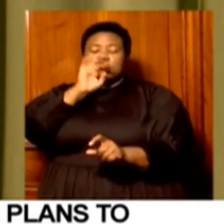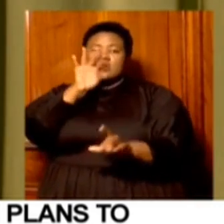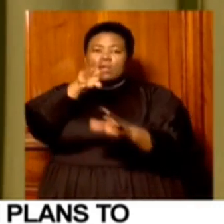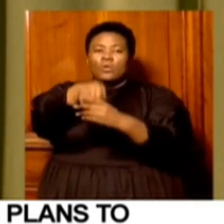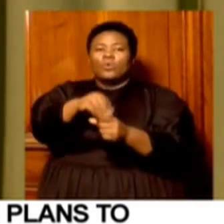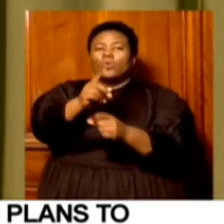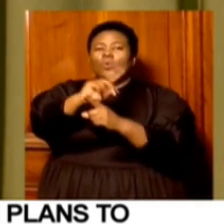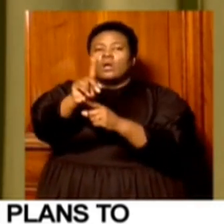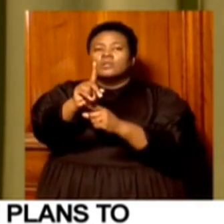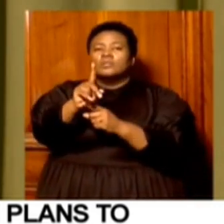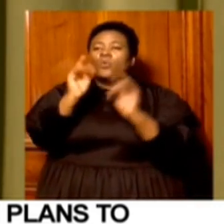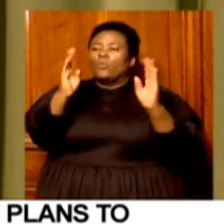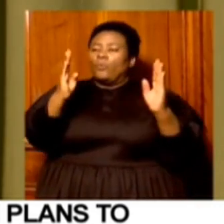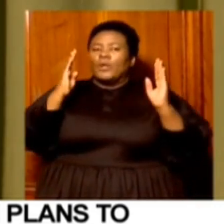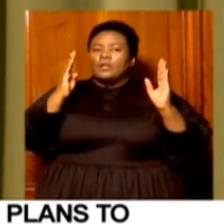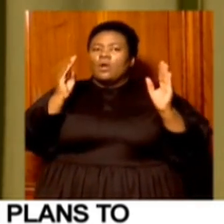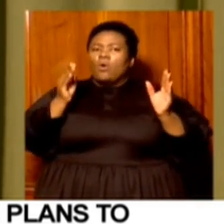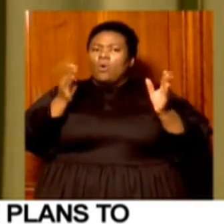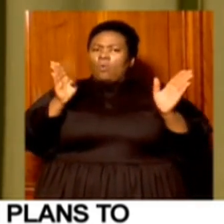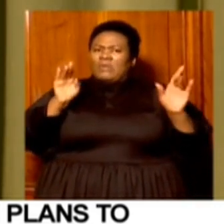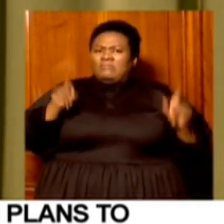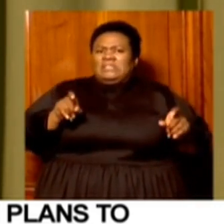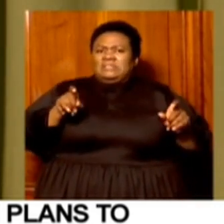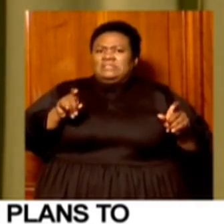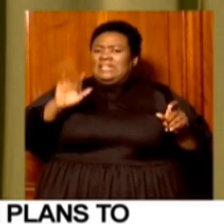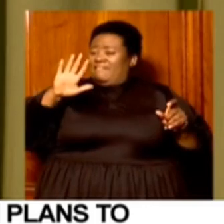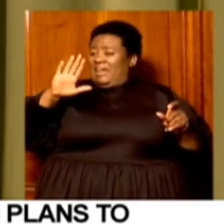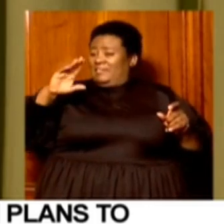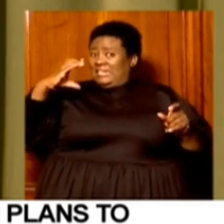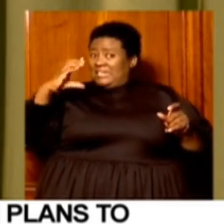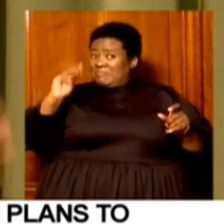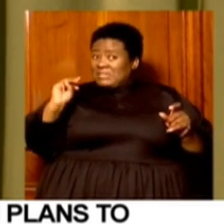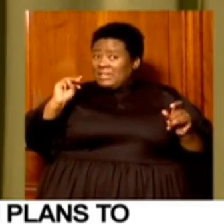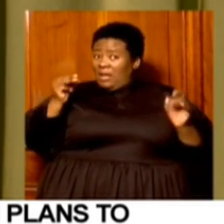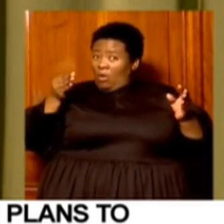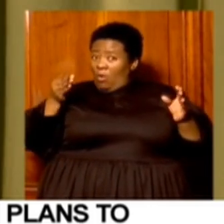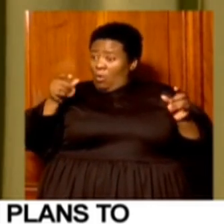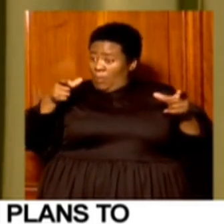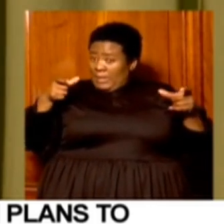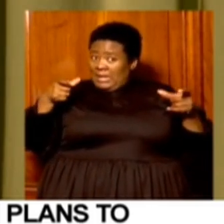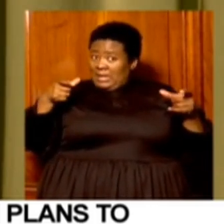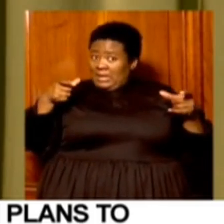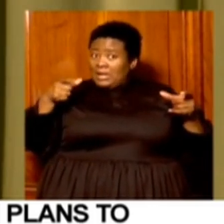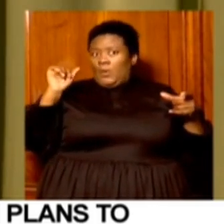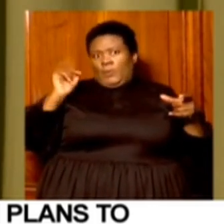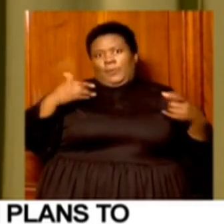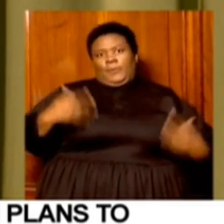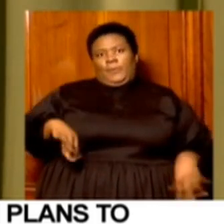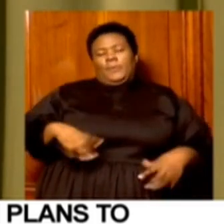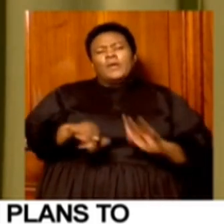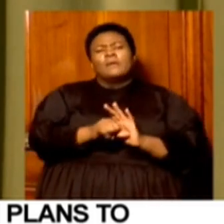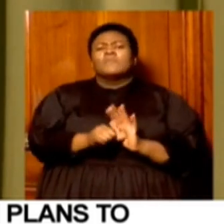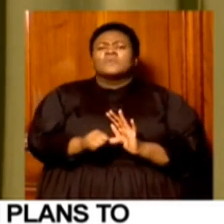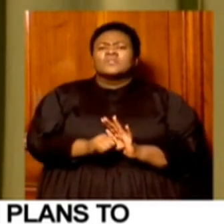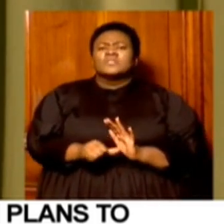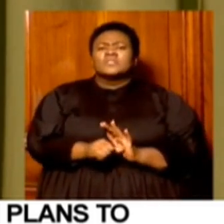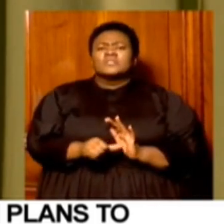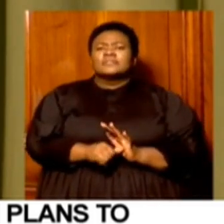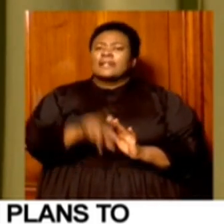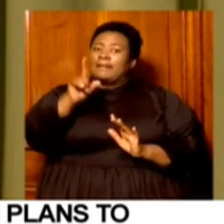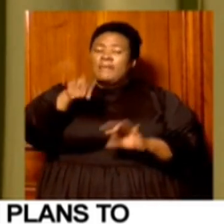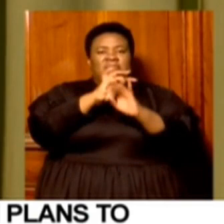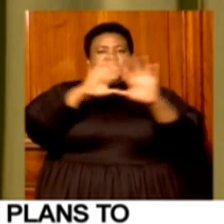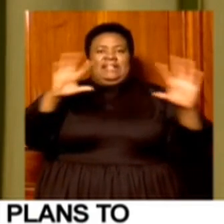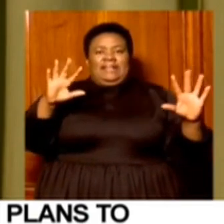window. It's important, the 5-centimeter opening of the window, that is it. And I need to make it clear